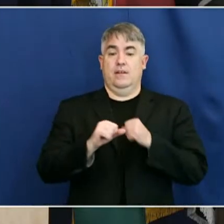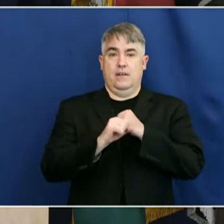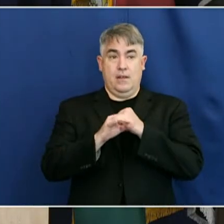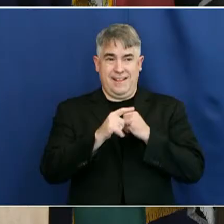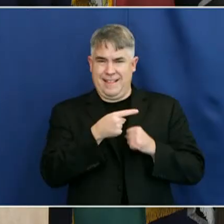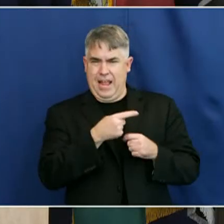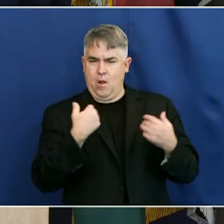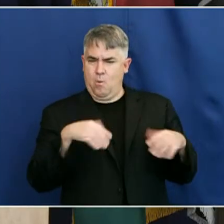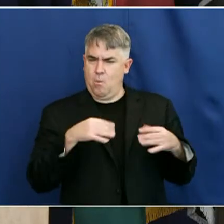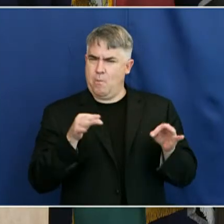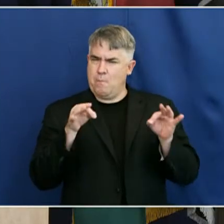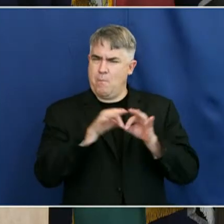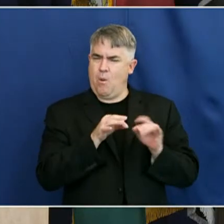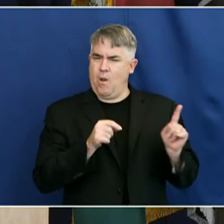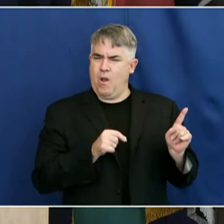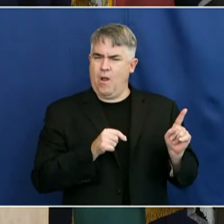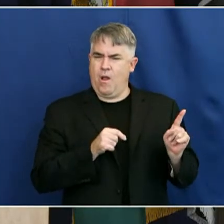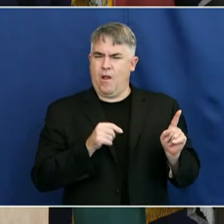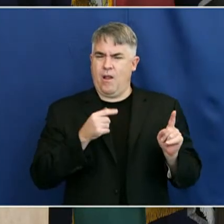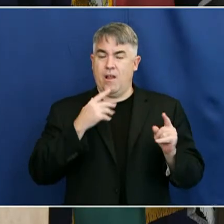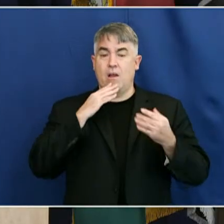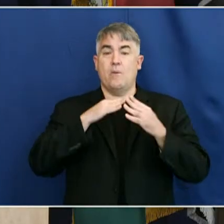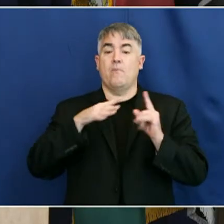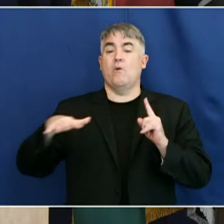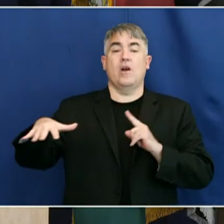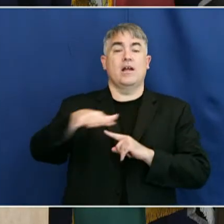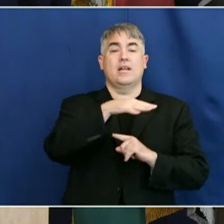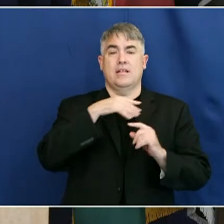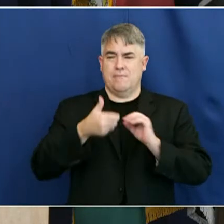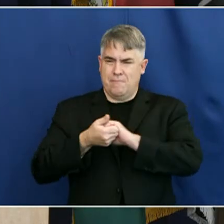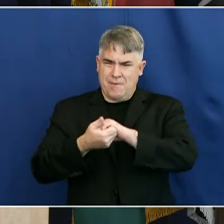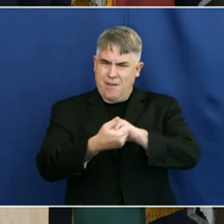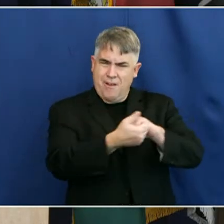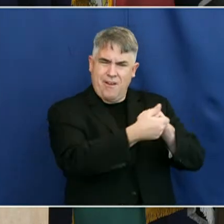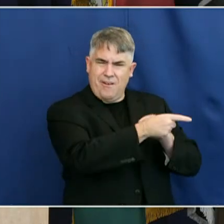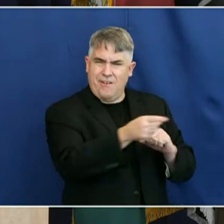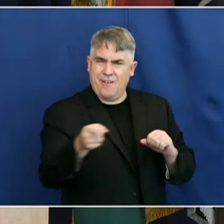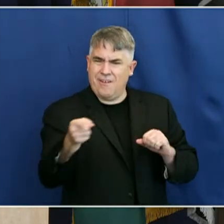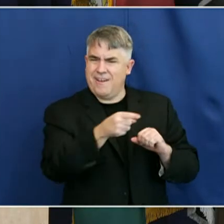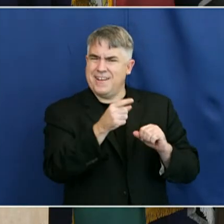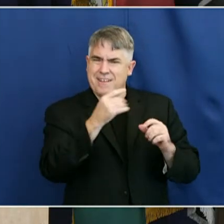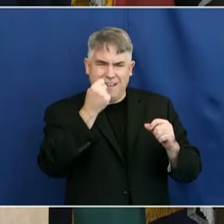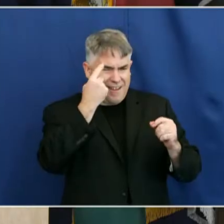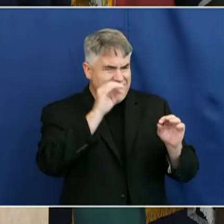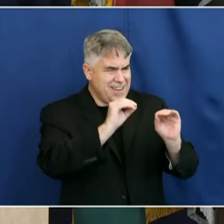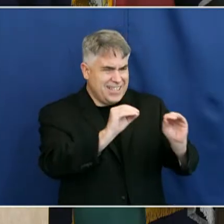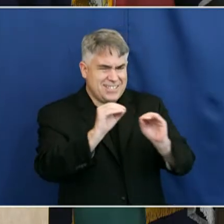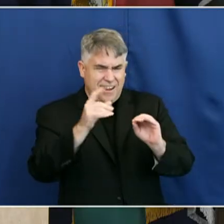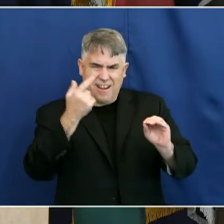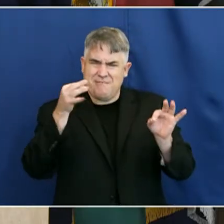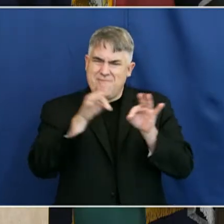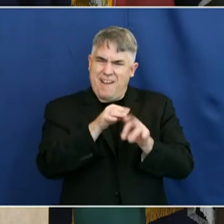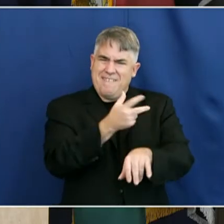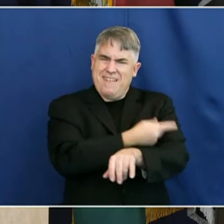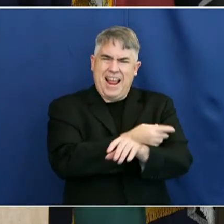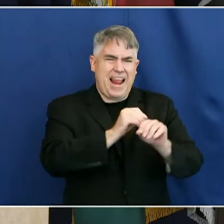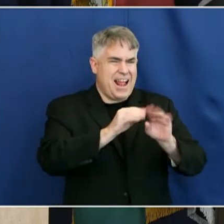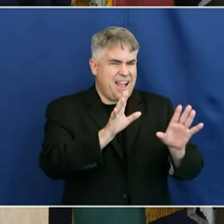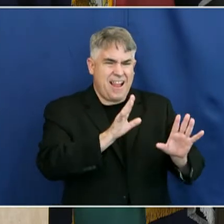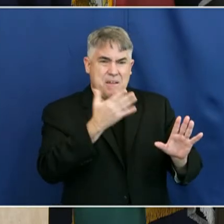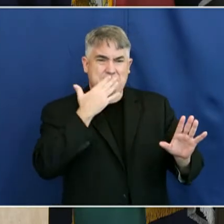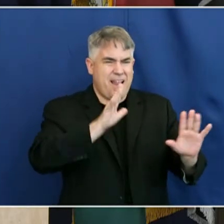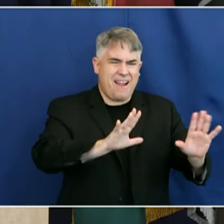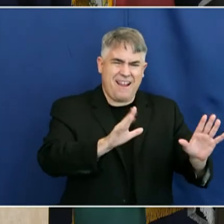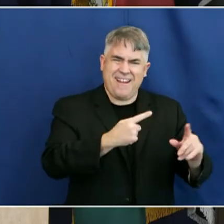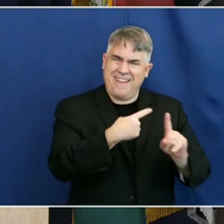mentioned before, this is a community partnership that we must have to ensure that our communities have access. We have about 1,469 radio spots in English